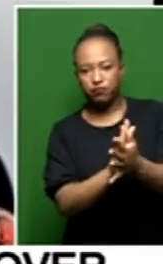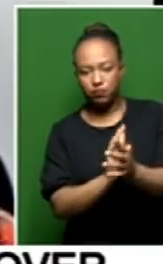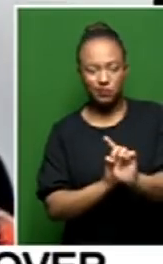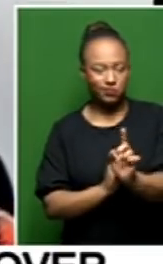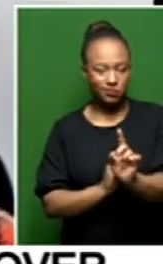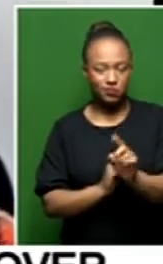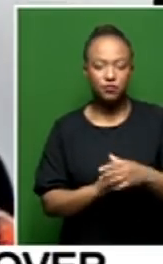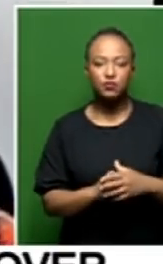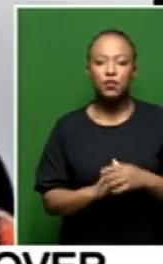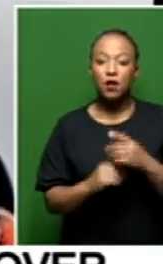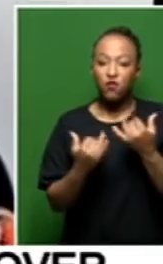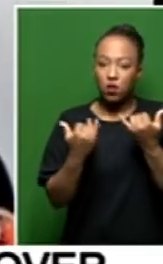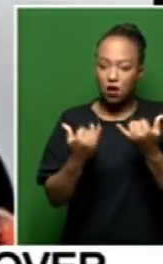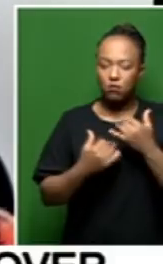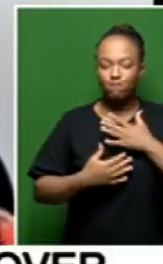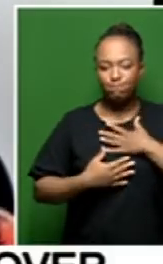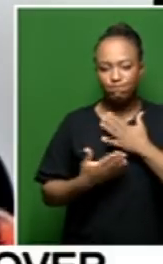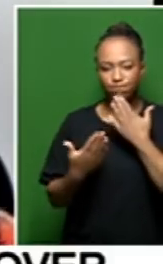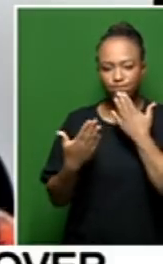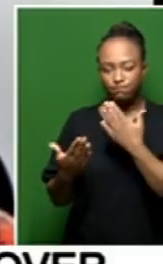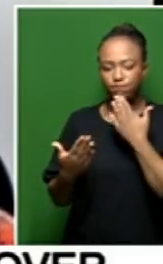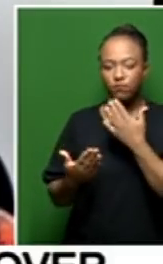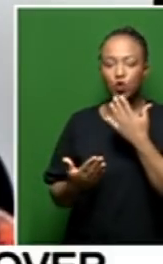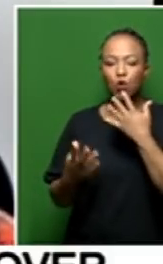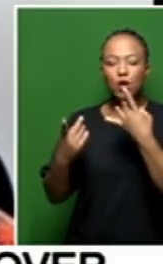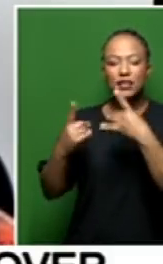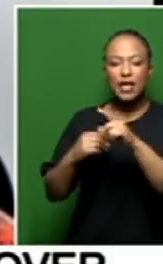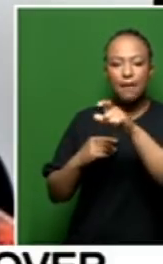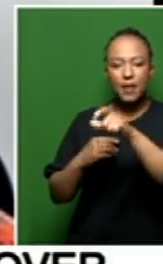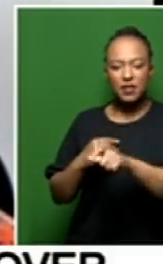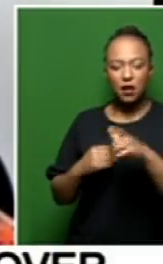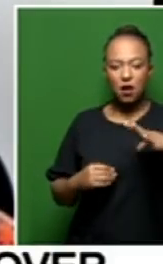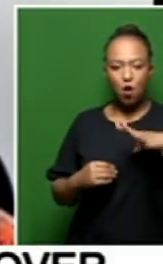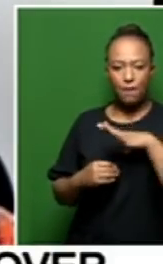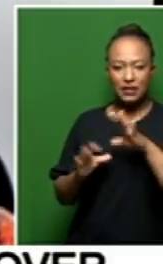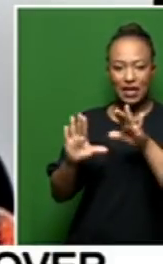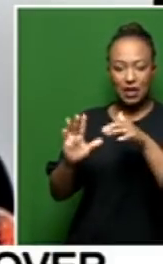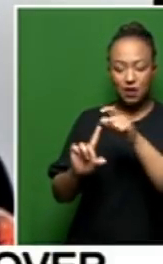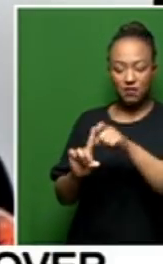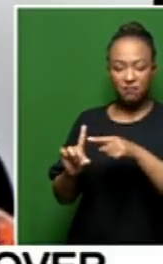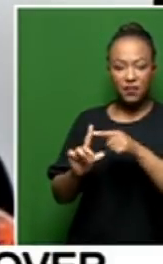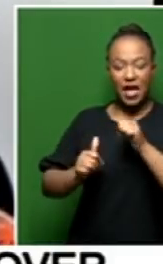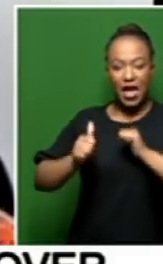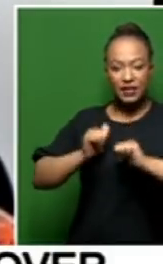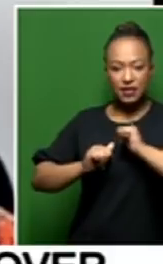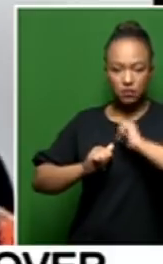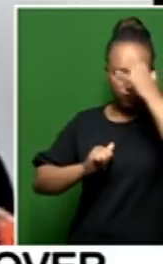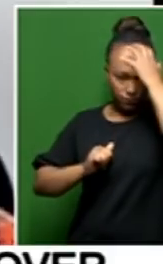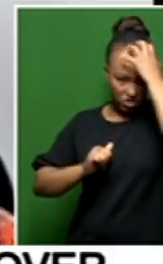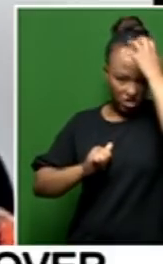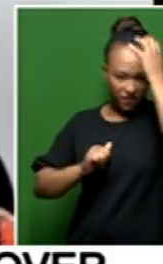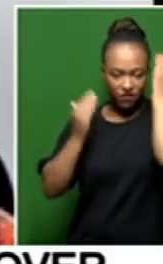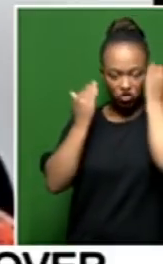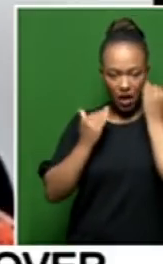grateful firstly to the chairperson of the Commission, Acting Chief Justice Zondo, for the work,